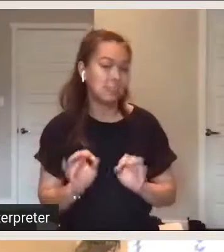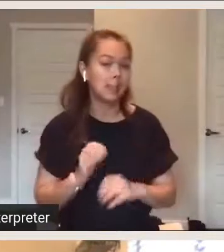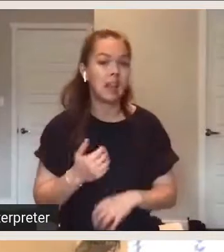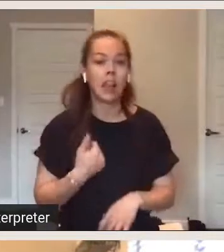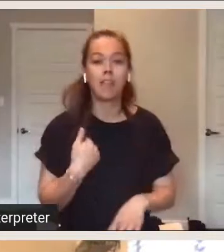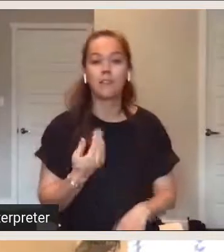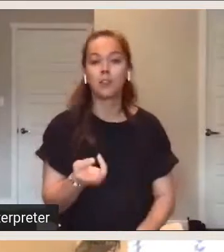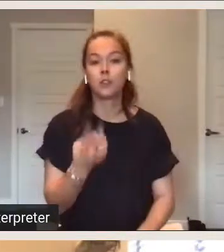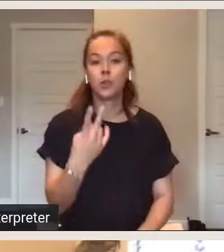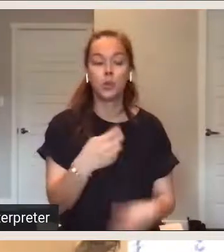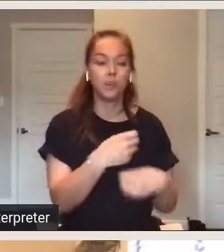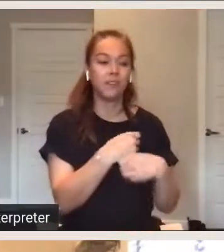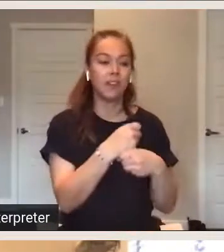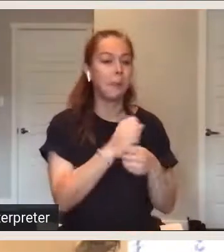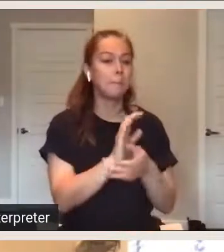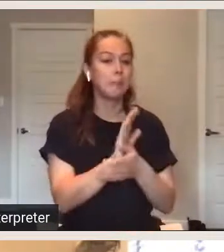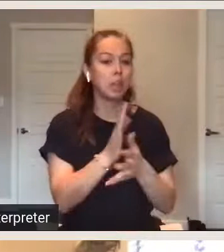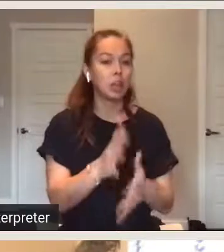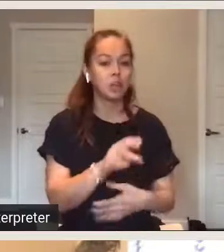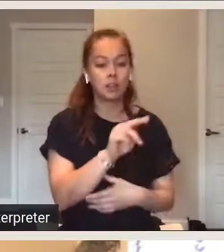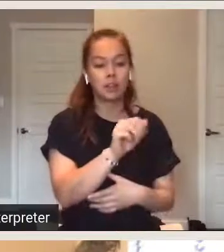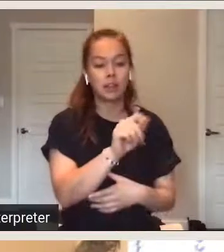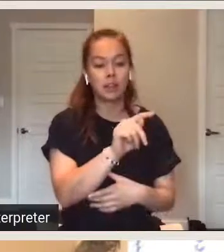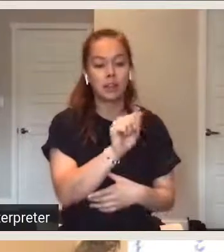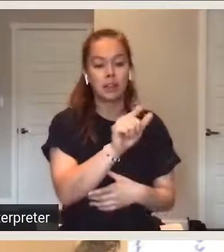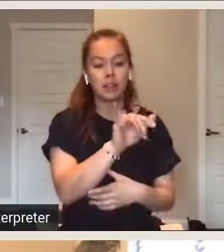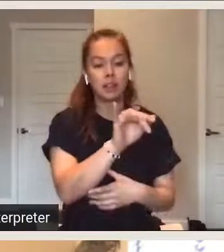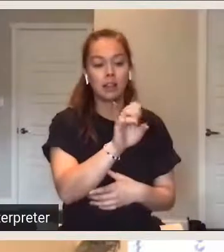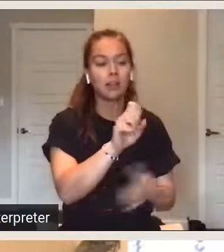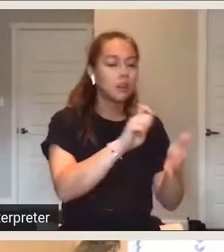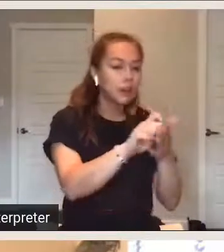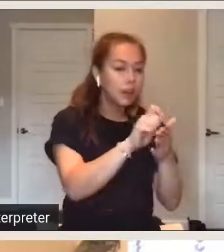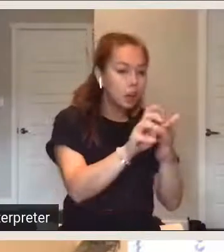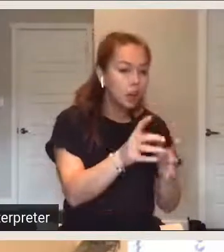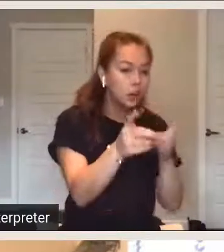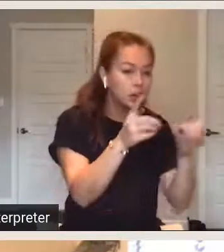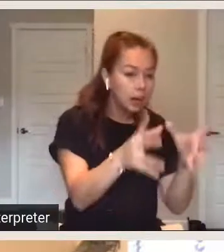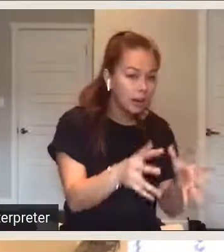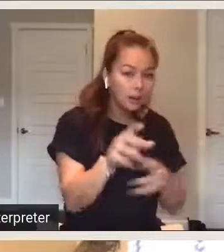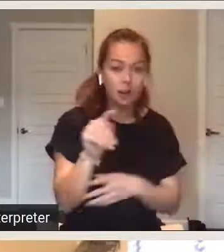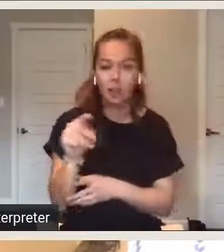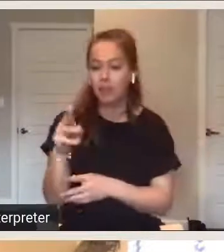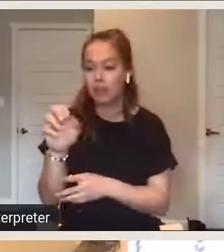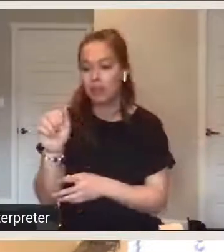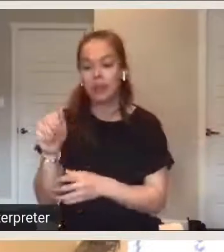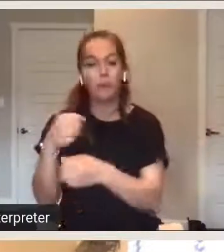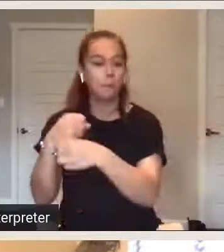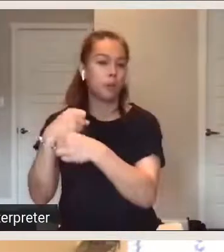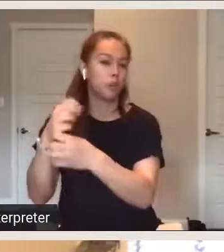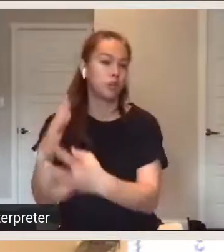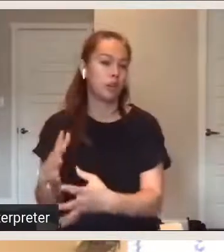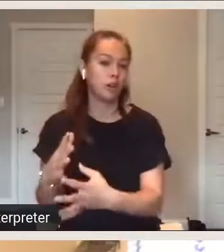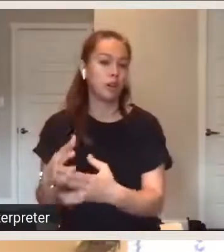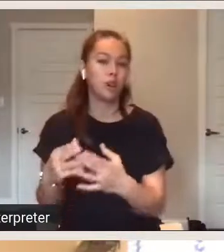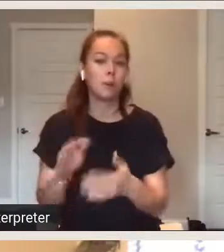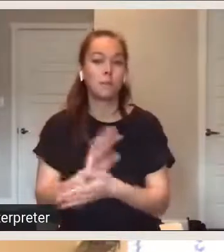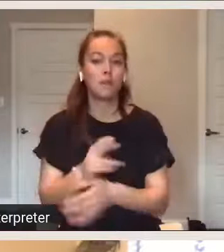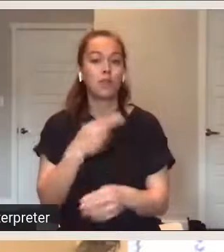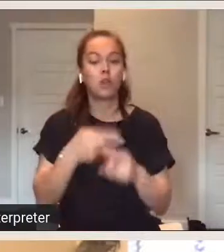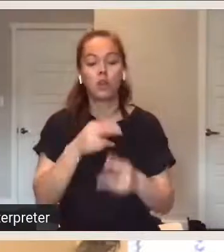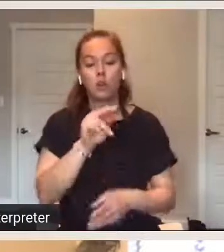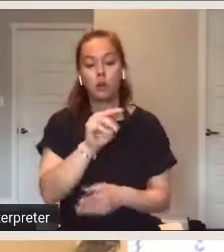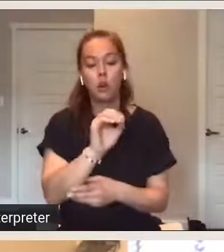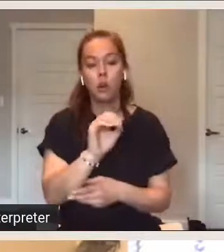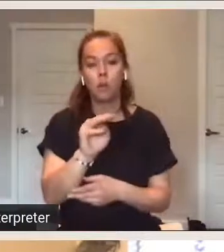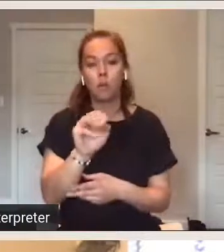filmmakers, Natalie and Thea. So Natalie's the writer and director, and Thea is the producer of the film No More Parties. They are